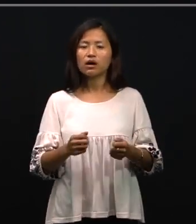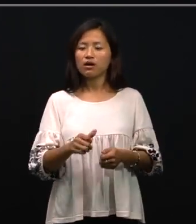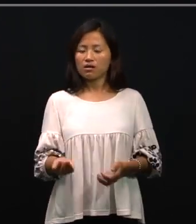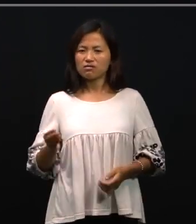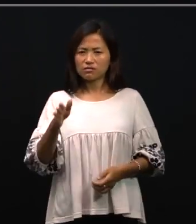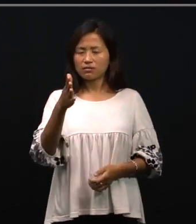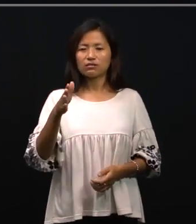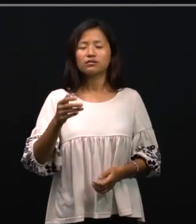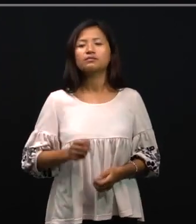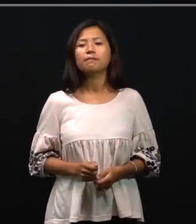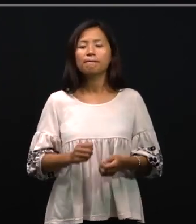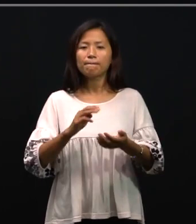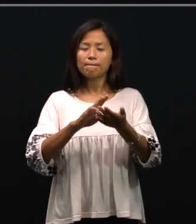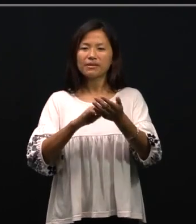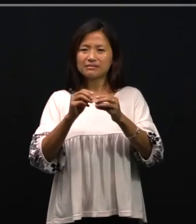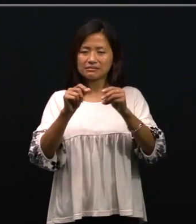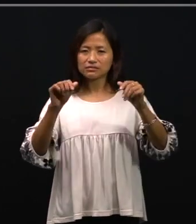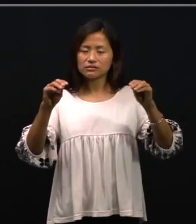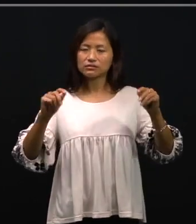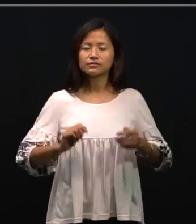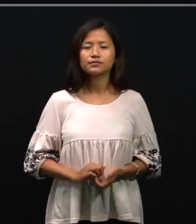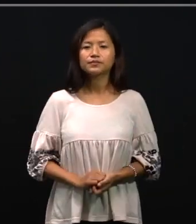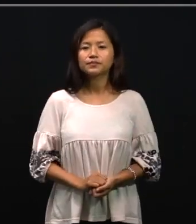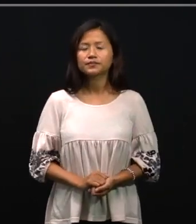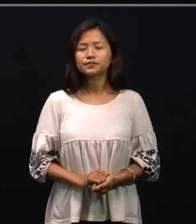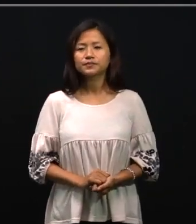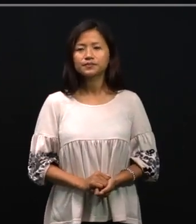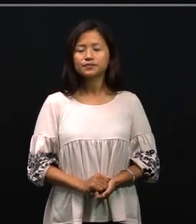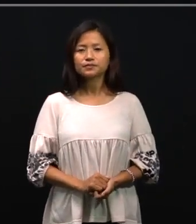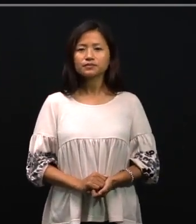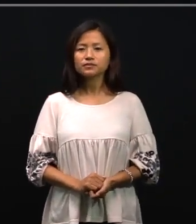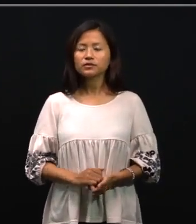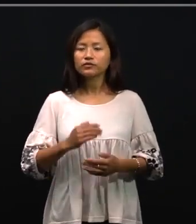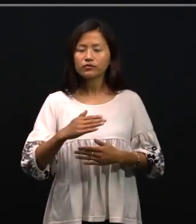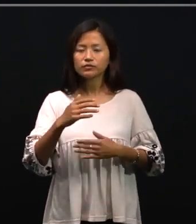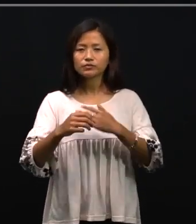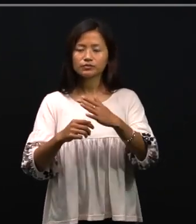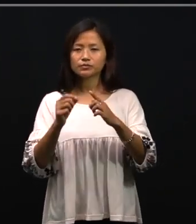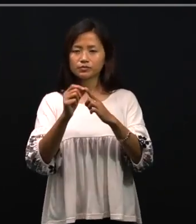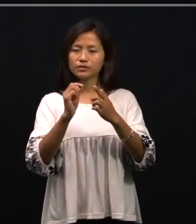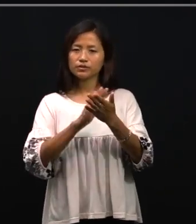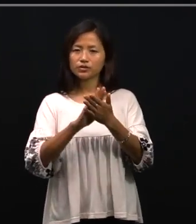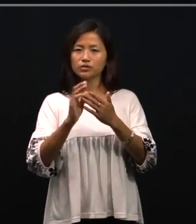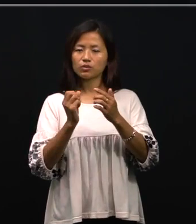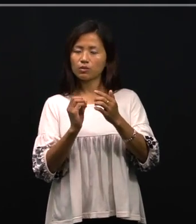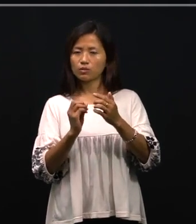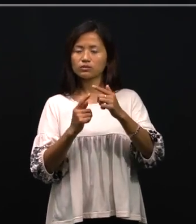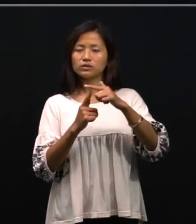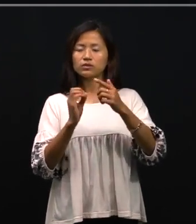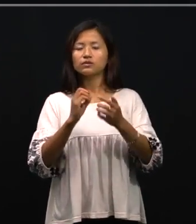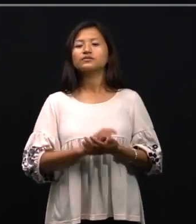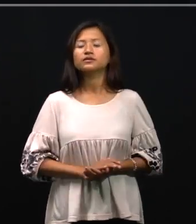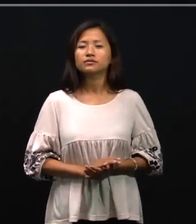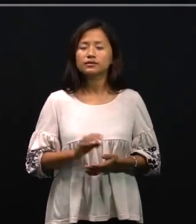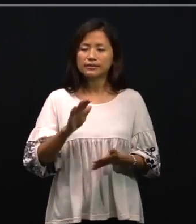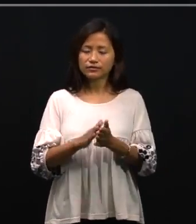materials. One of the examples of anabolism, building up of materials, is photosynthesis taking place in plants.